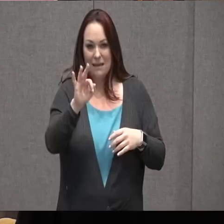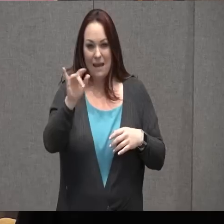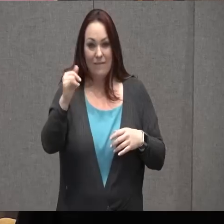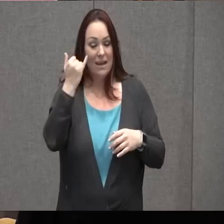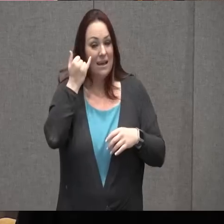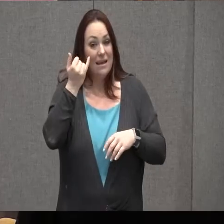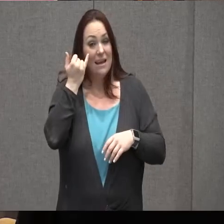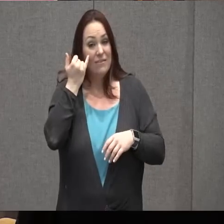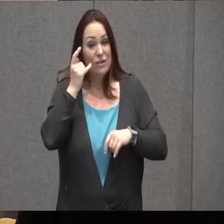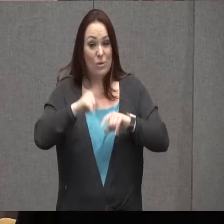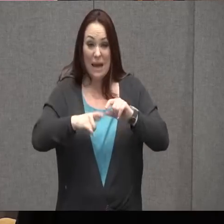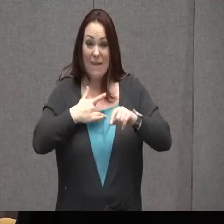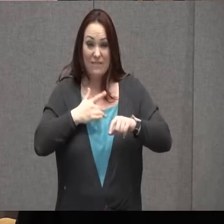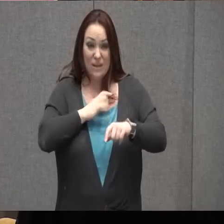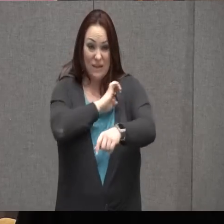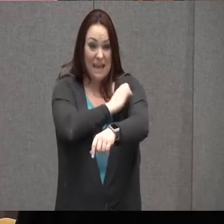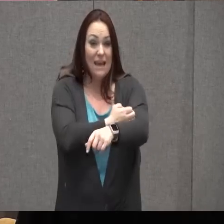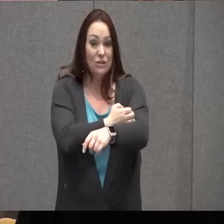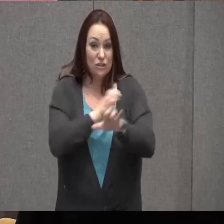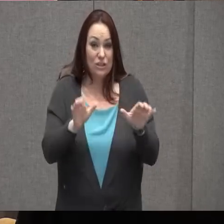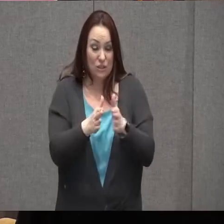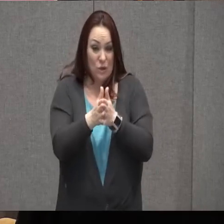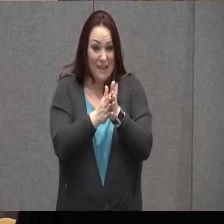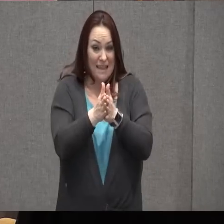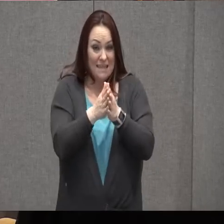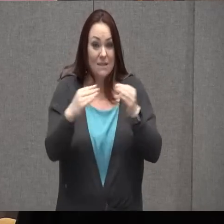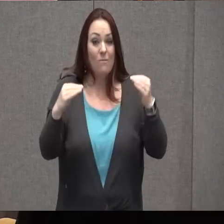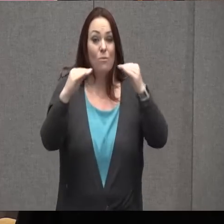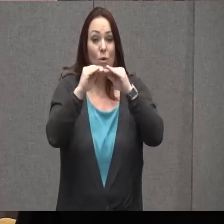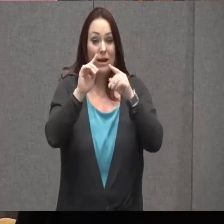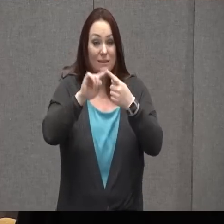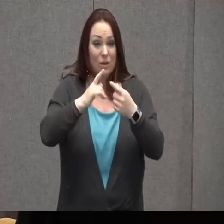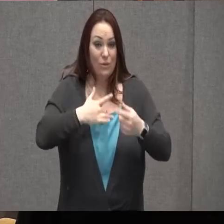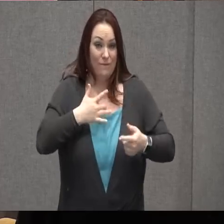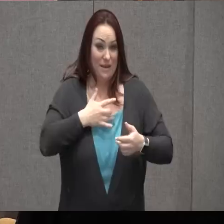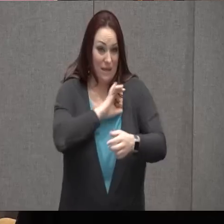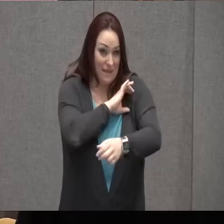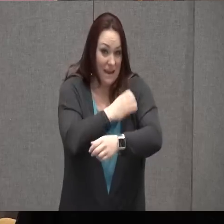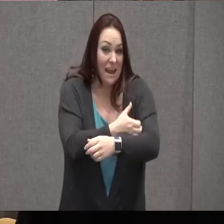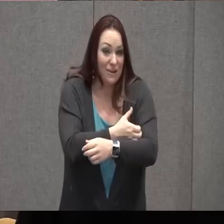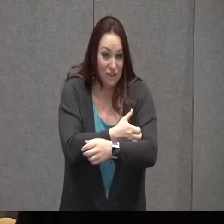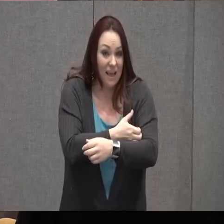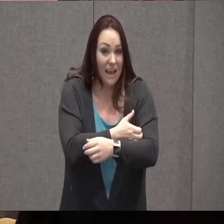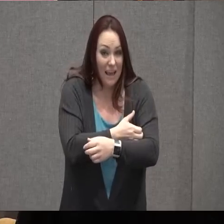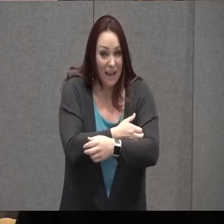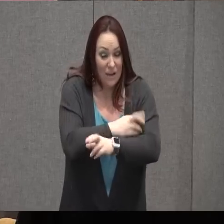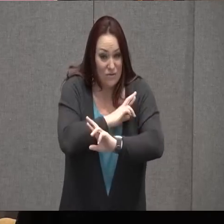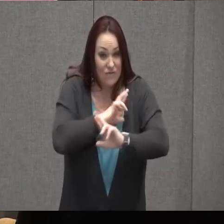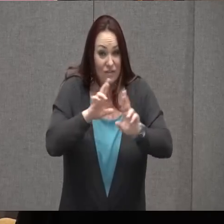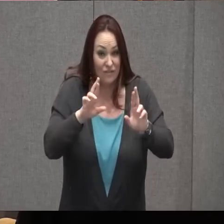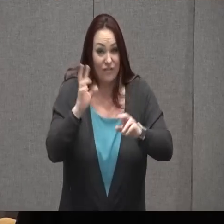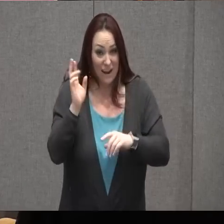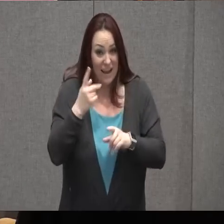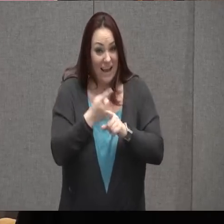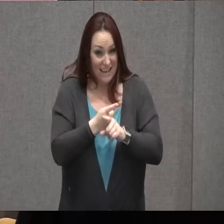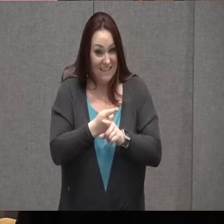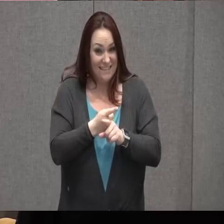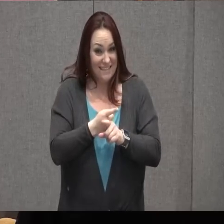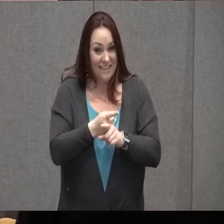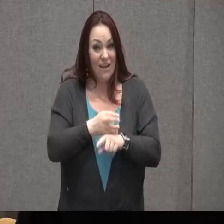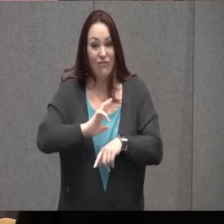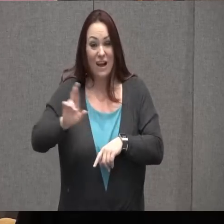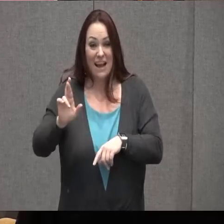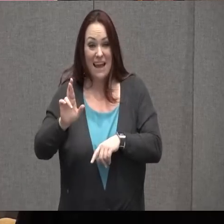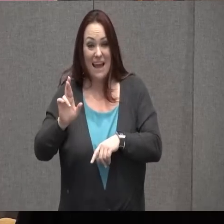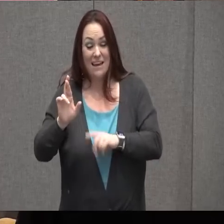energy, do it this some more until you feel that energy. Yes. And then we're going to take our right hand and push